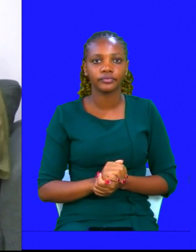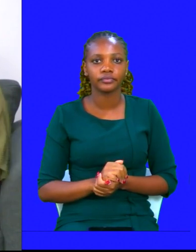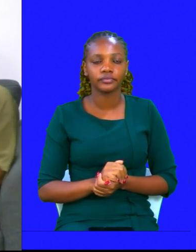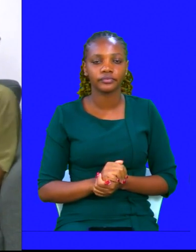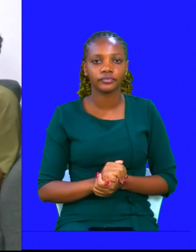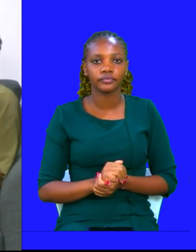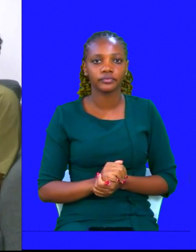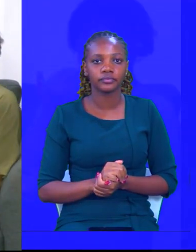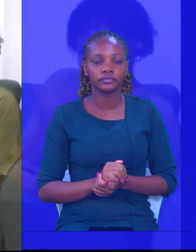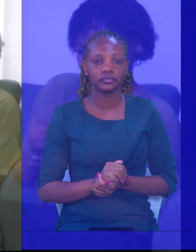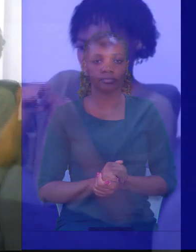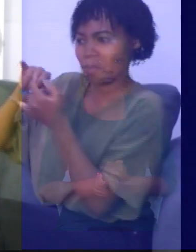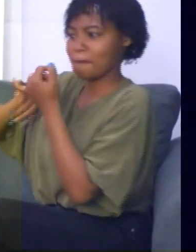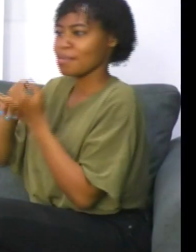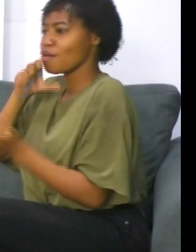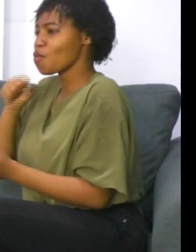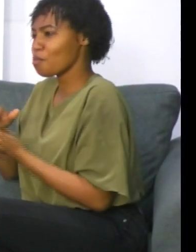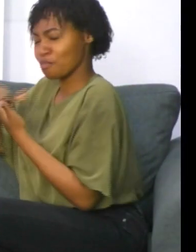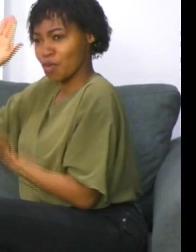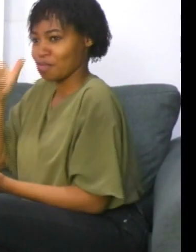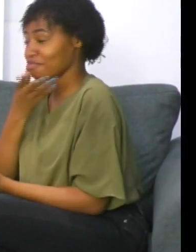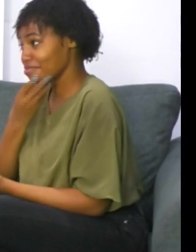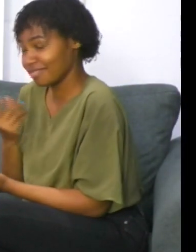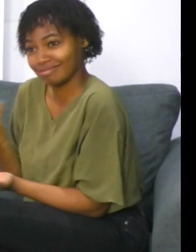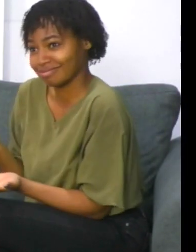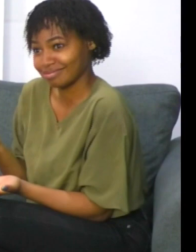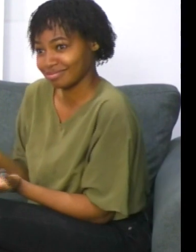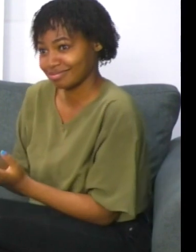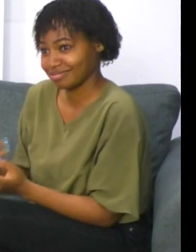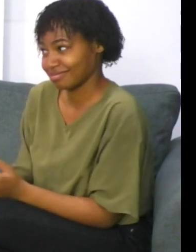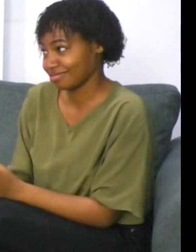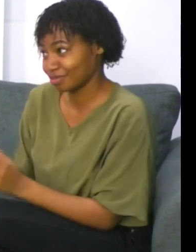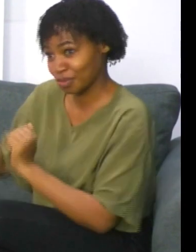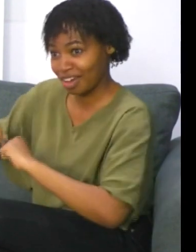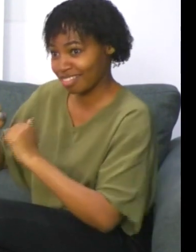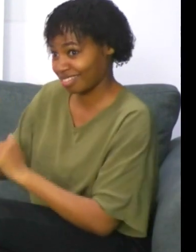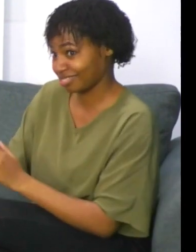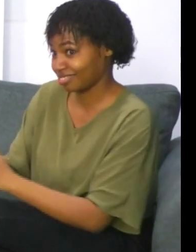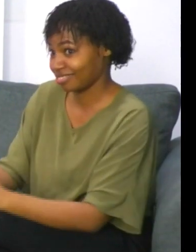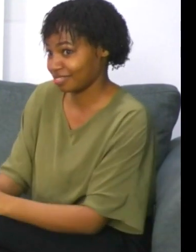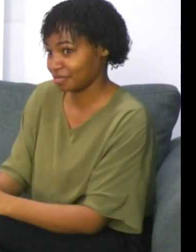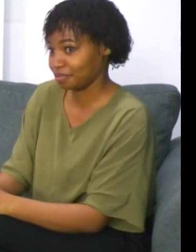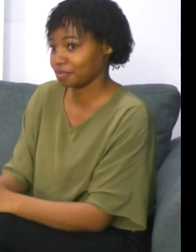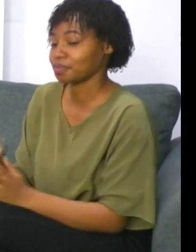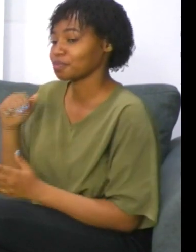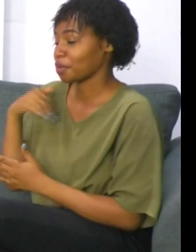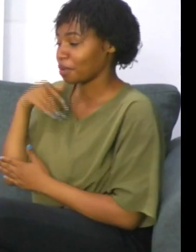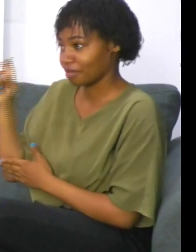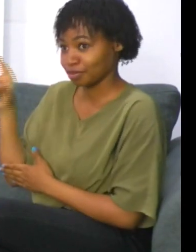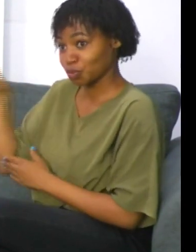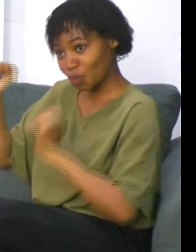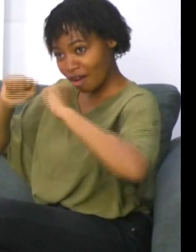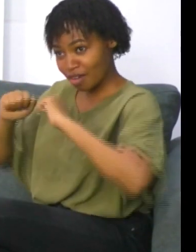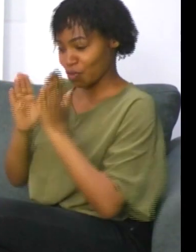Also, do you agree when women marry, when women marry, do